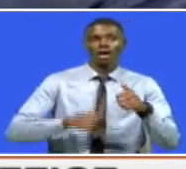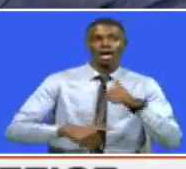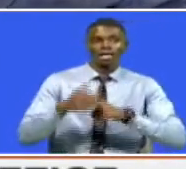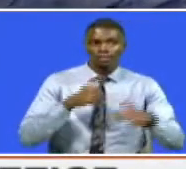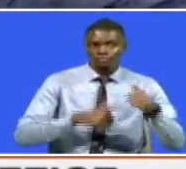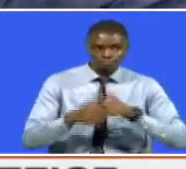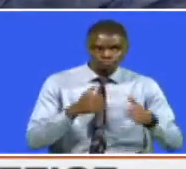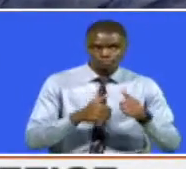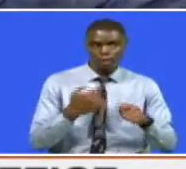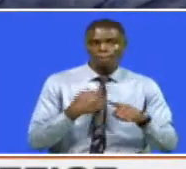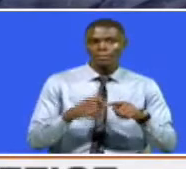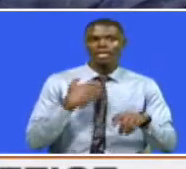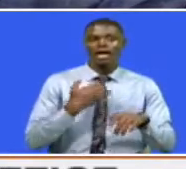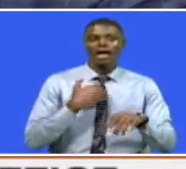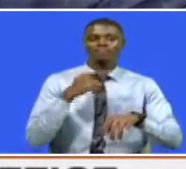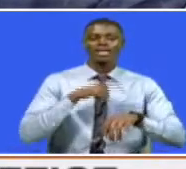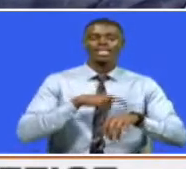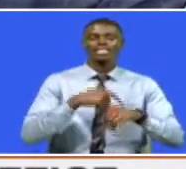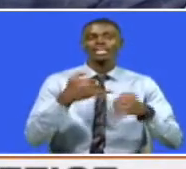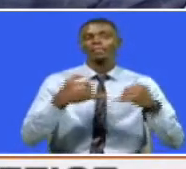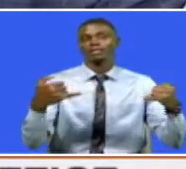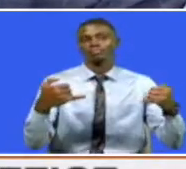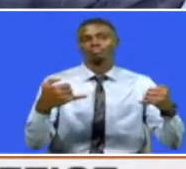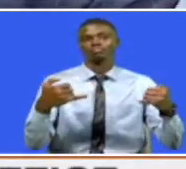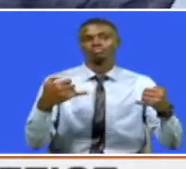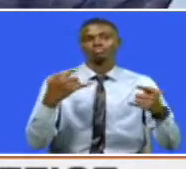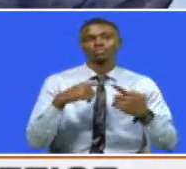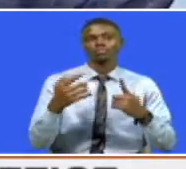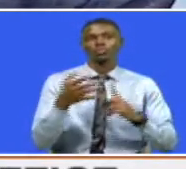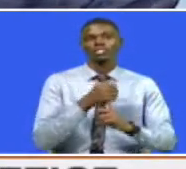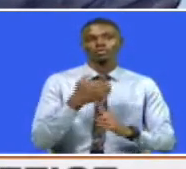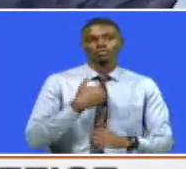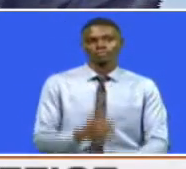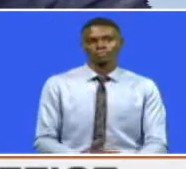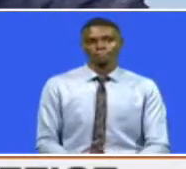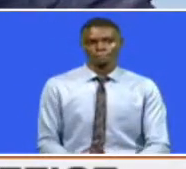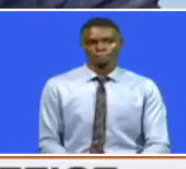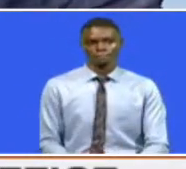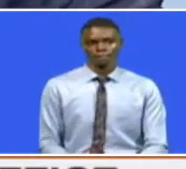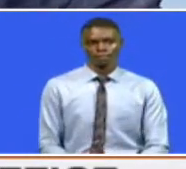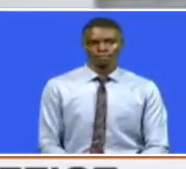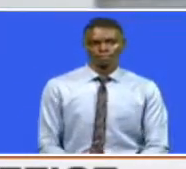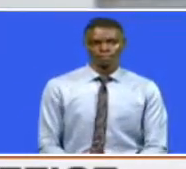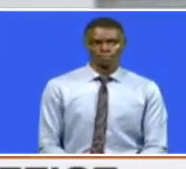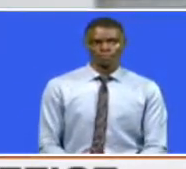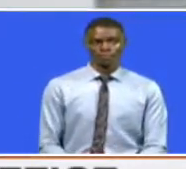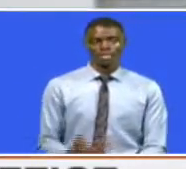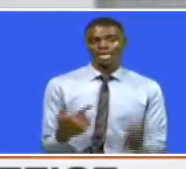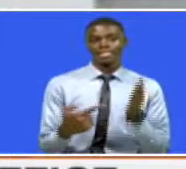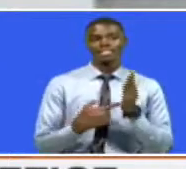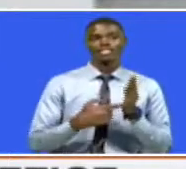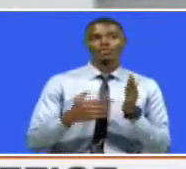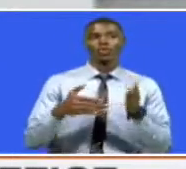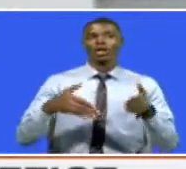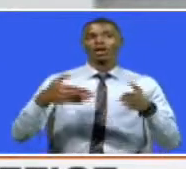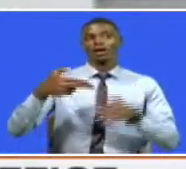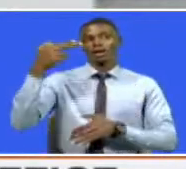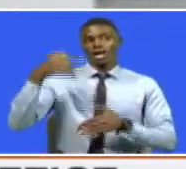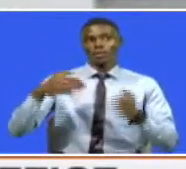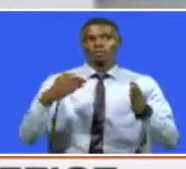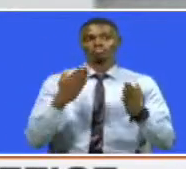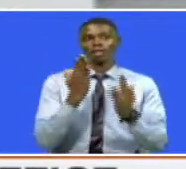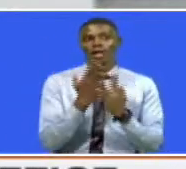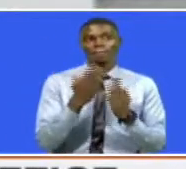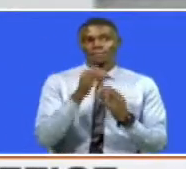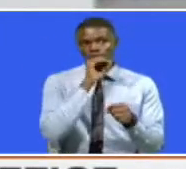we have got timelines to meet as far as the rollout of the fund is concerned. The other aspect, of course, is the digital superhighway. Yes. Among the promises,